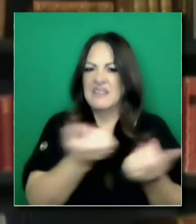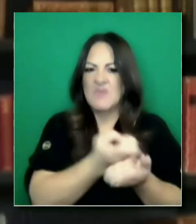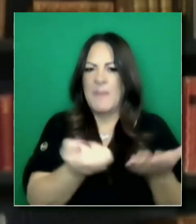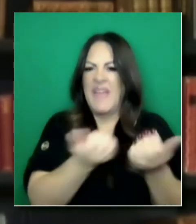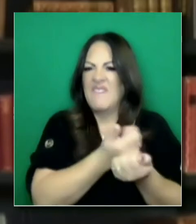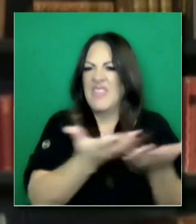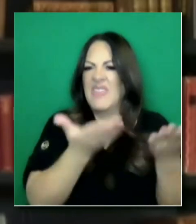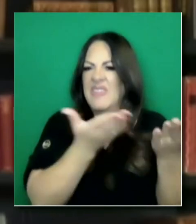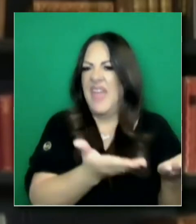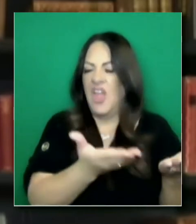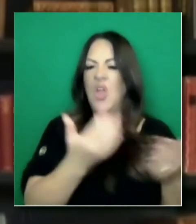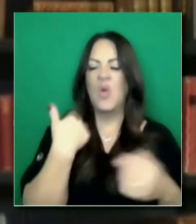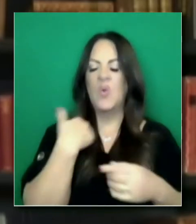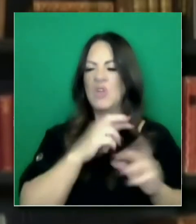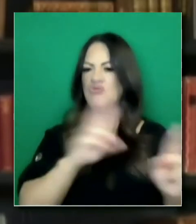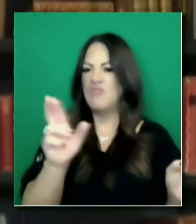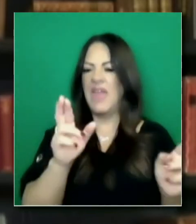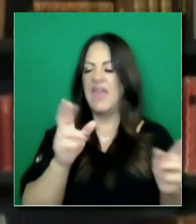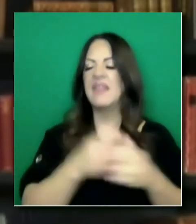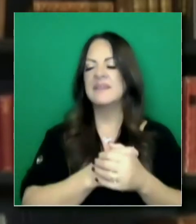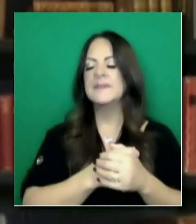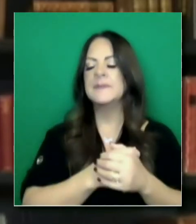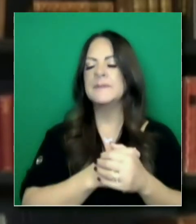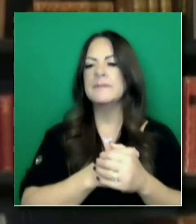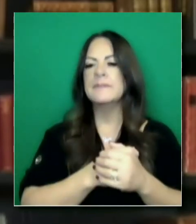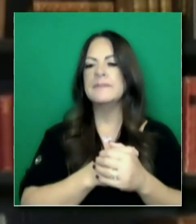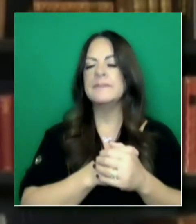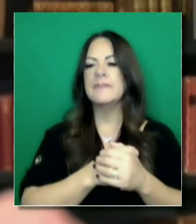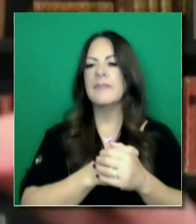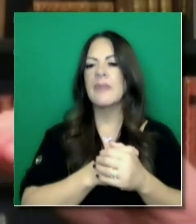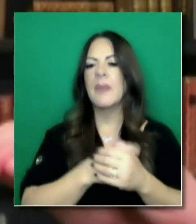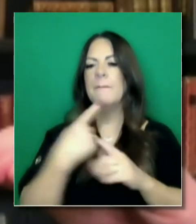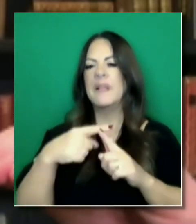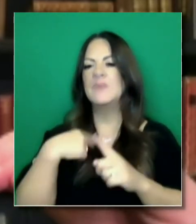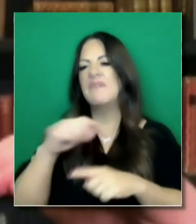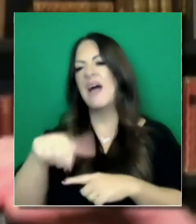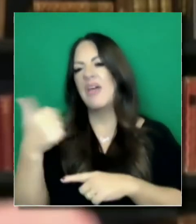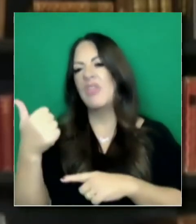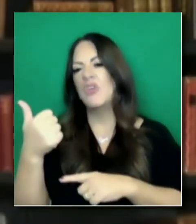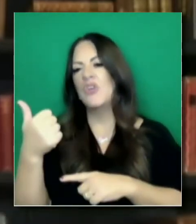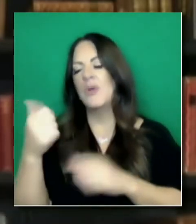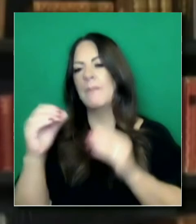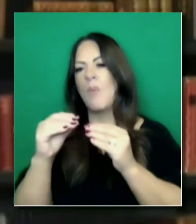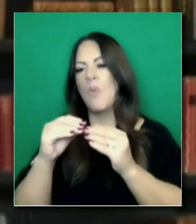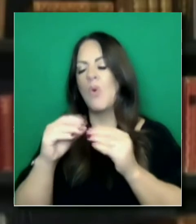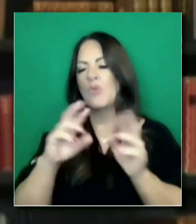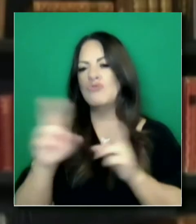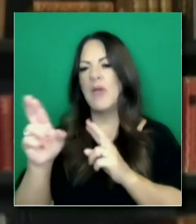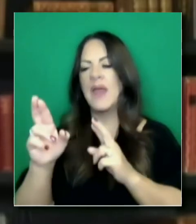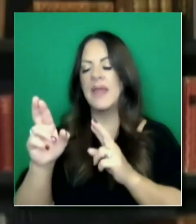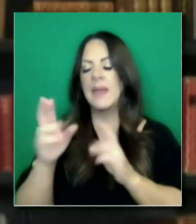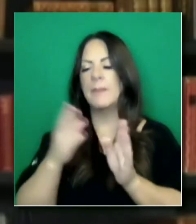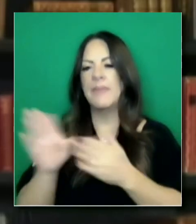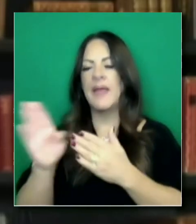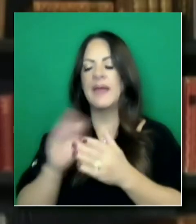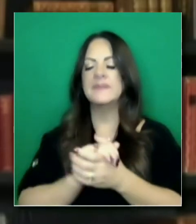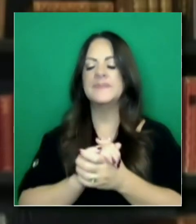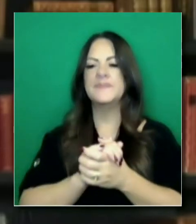those 7 additional sites plus the 5 and more details on their total capacity, which I suggested was